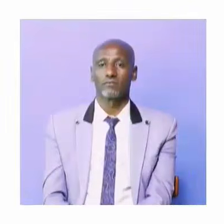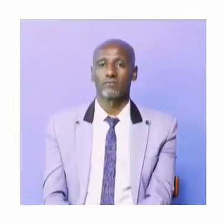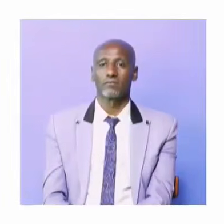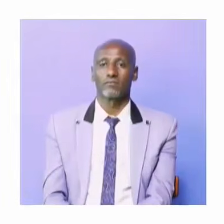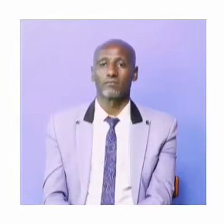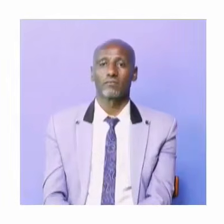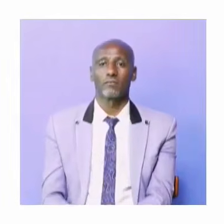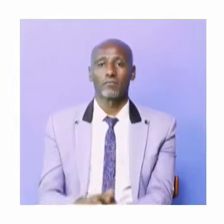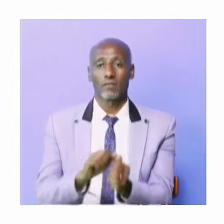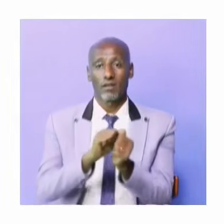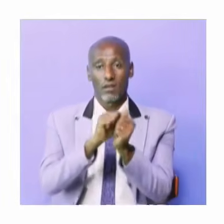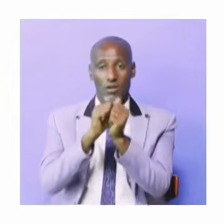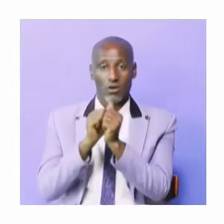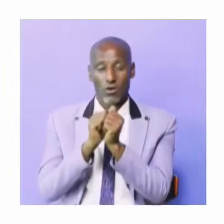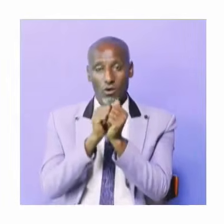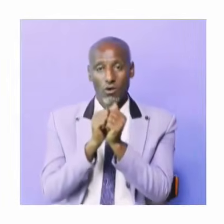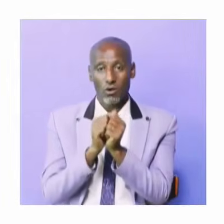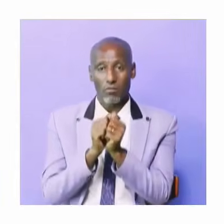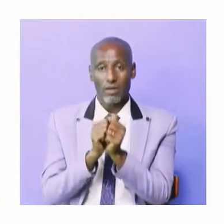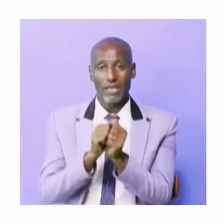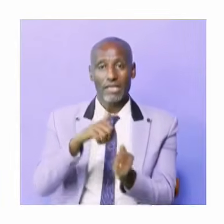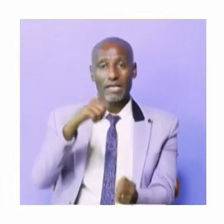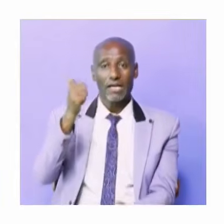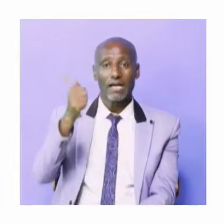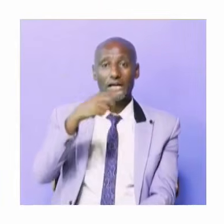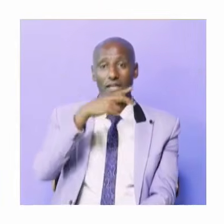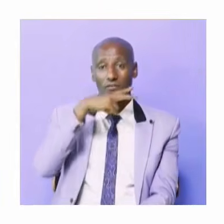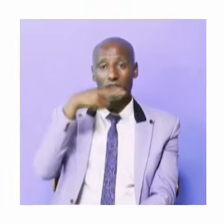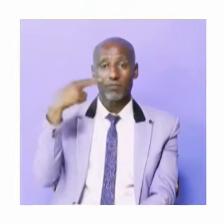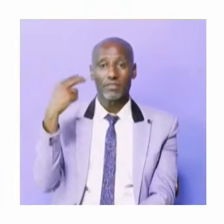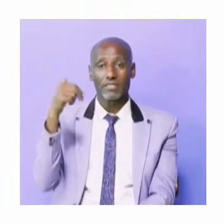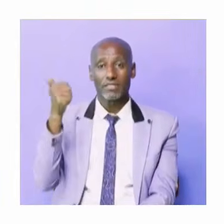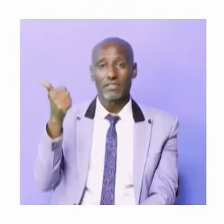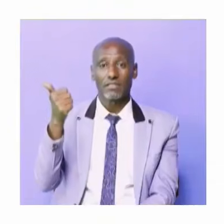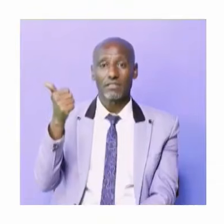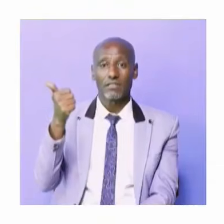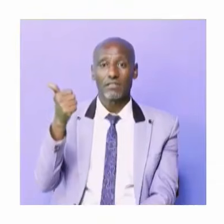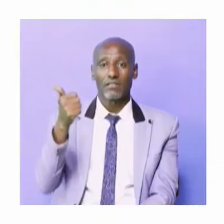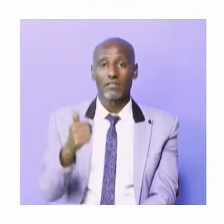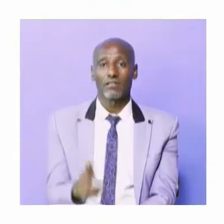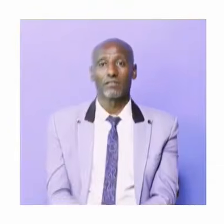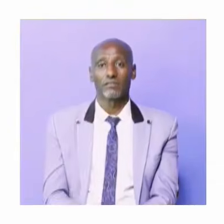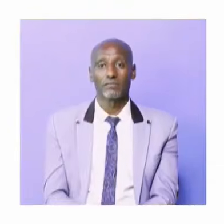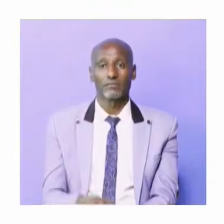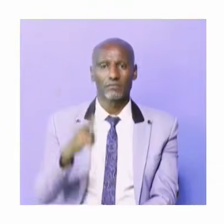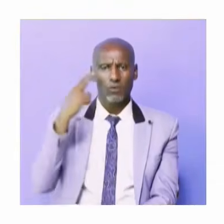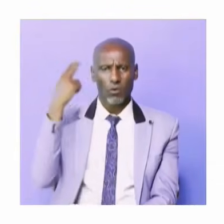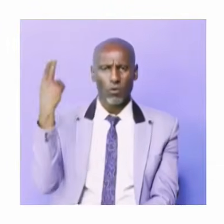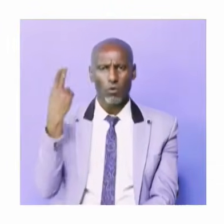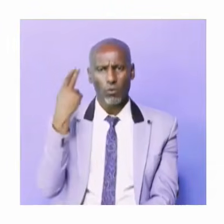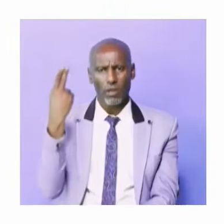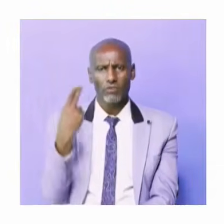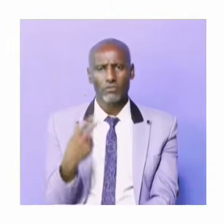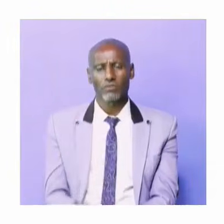adverbs that can tell you that your sentence is habitual action. One, as you have seen here, always.